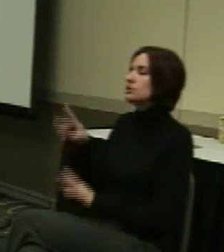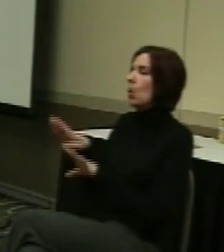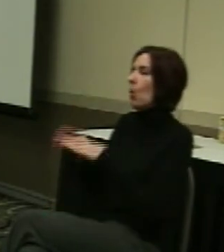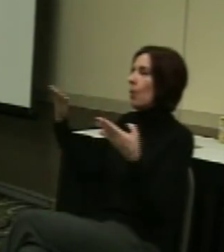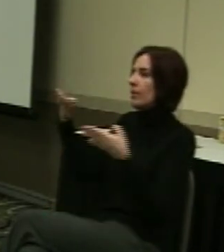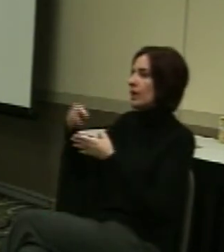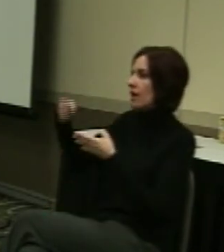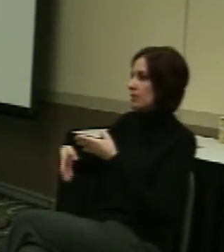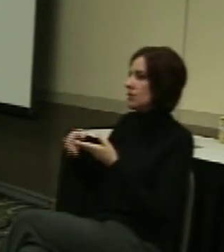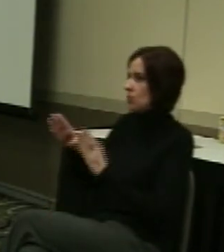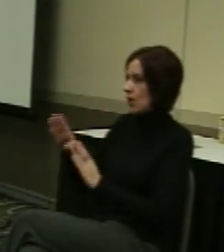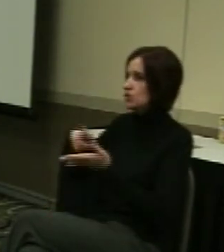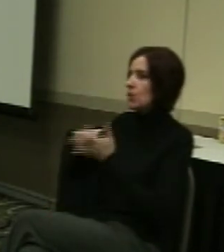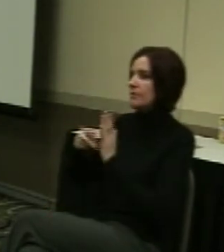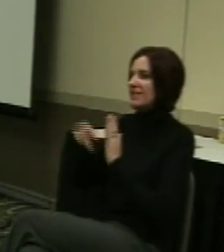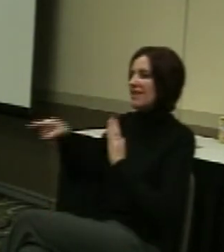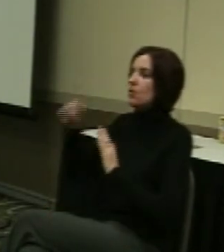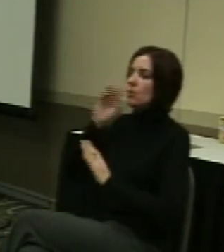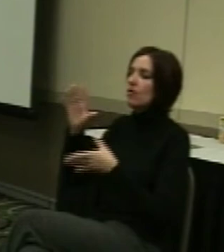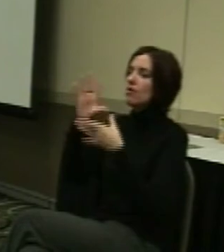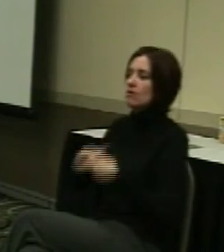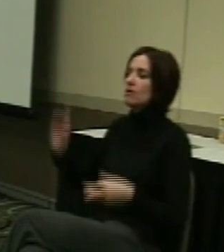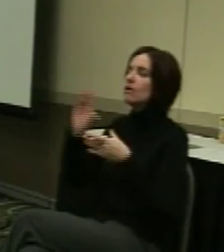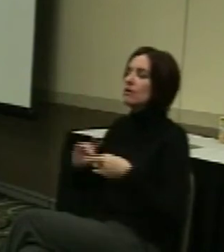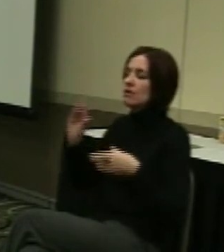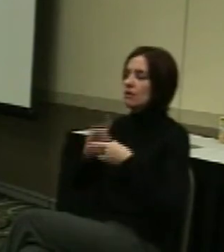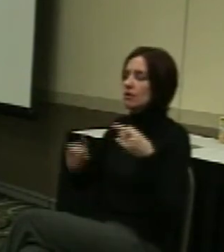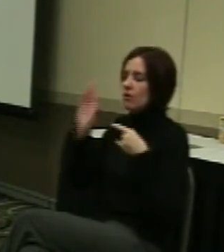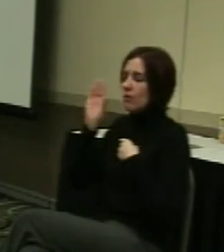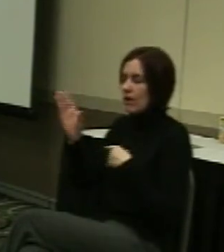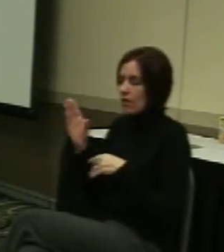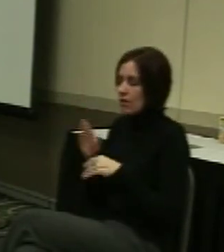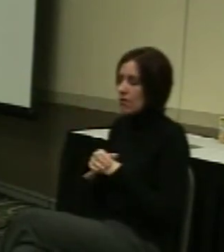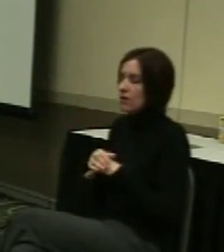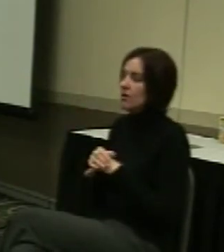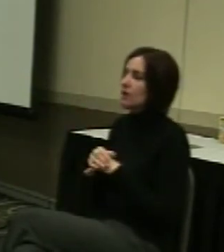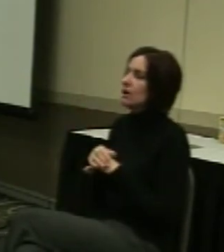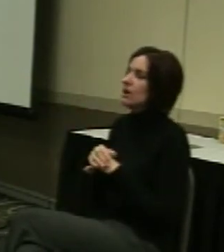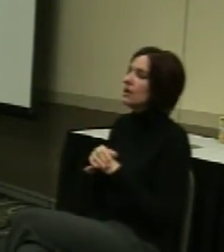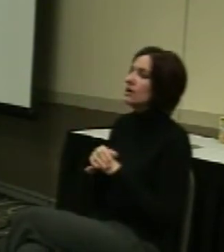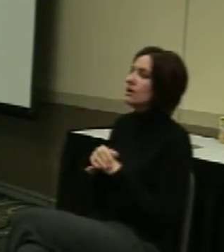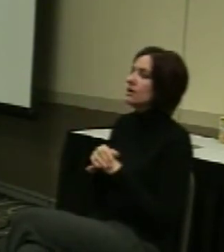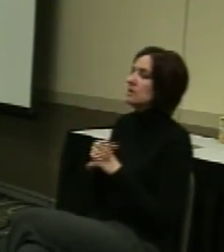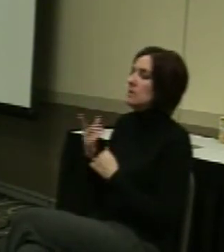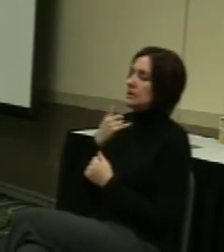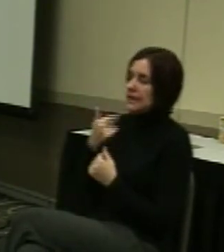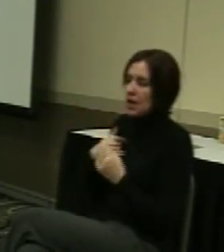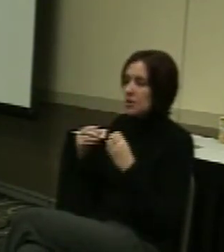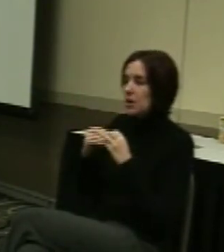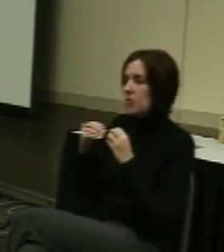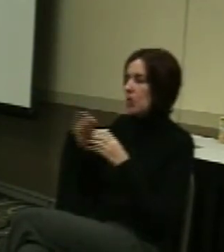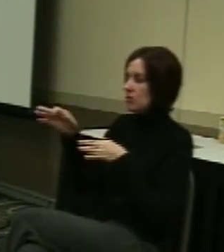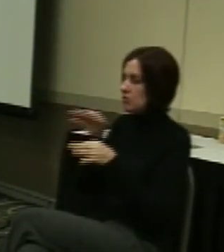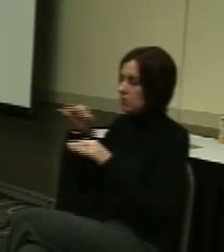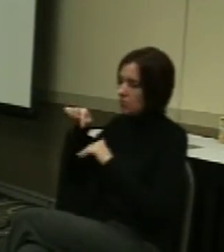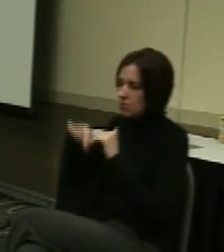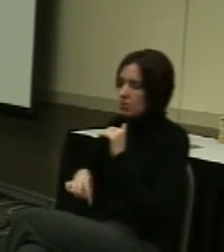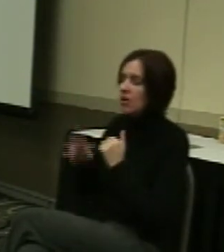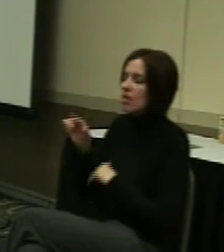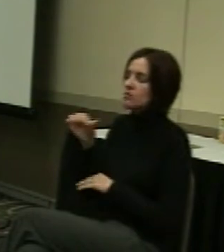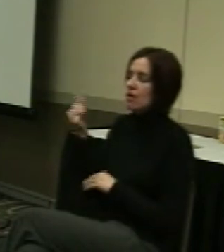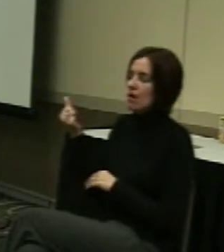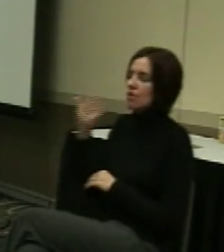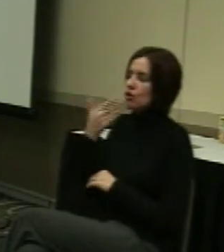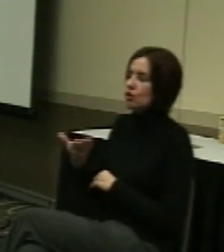invites elaboration. And that whole, can you tell me more about, is another really good skill to use in